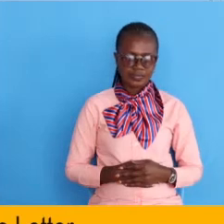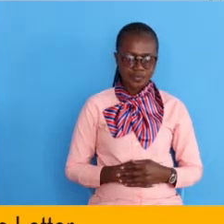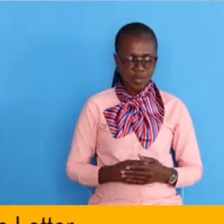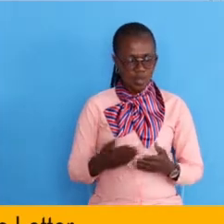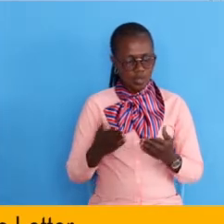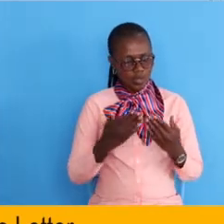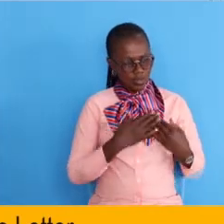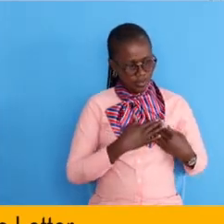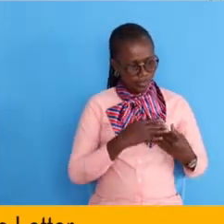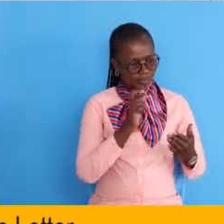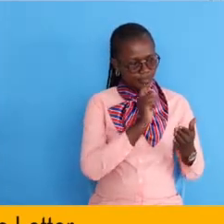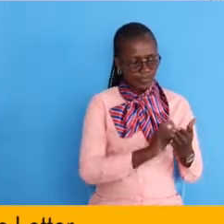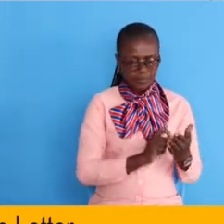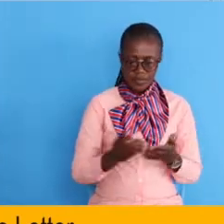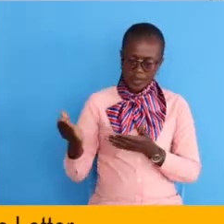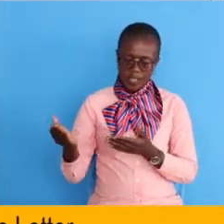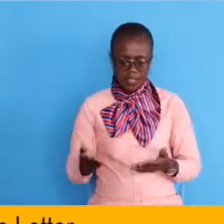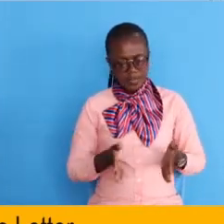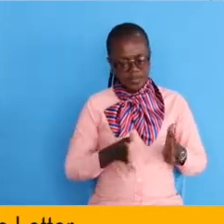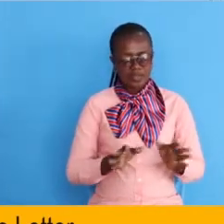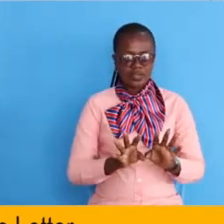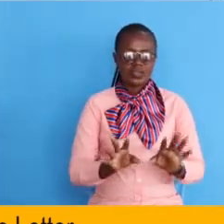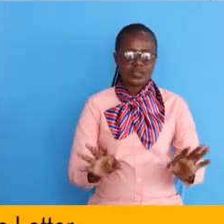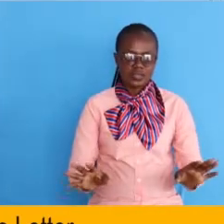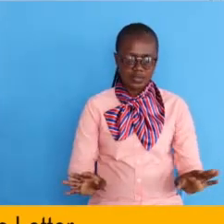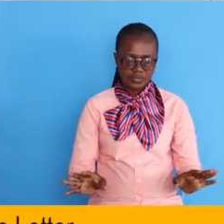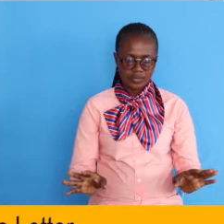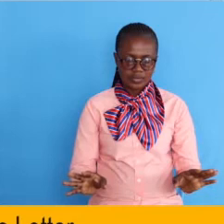Dear students, welcome to Darasa Online.